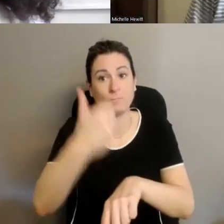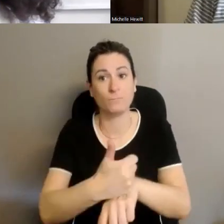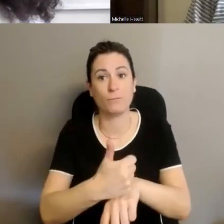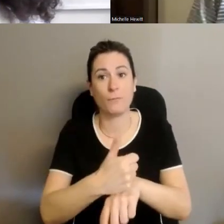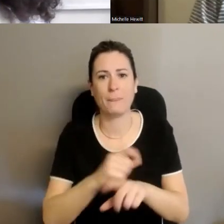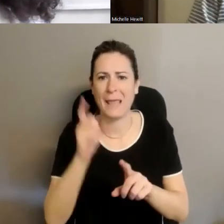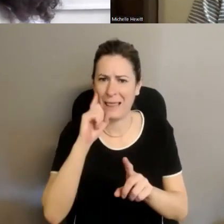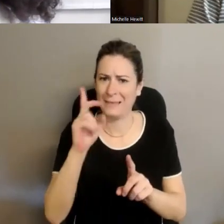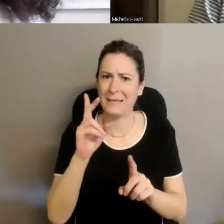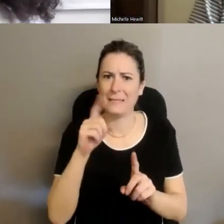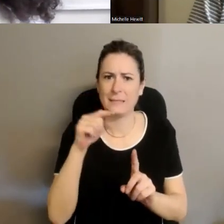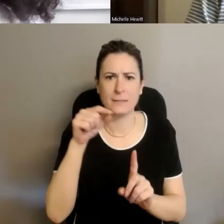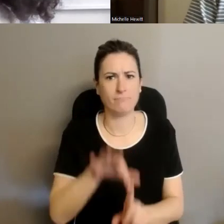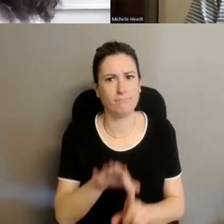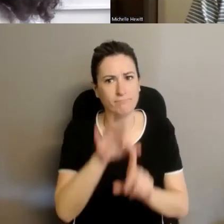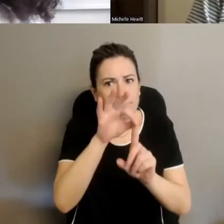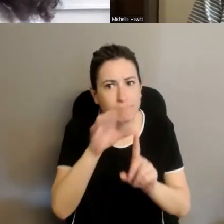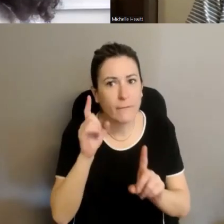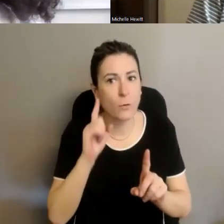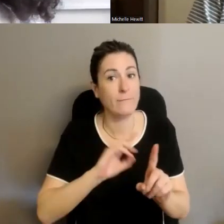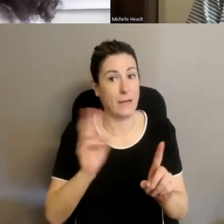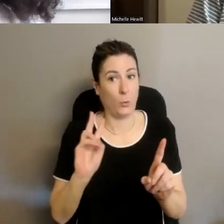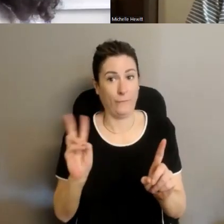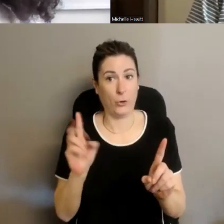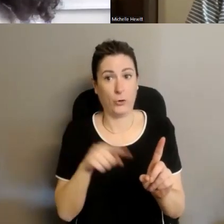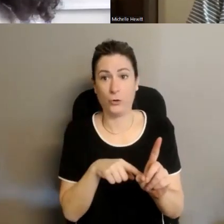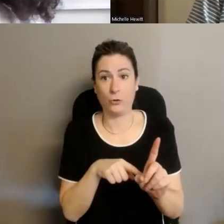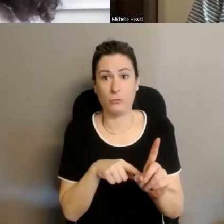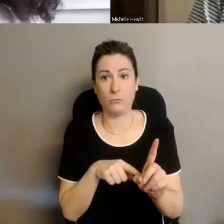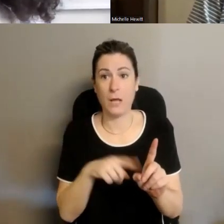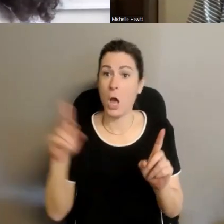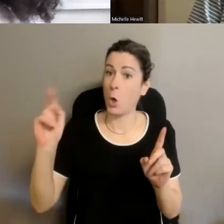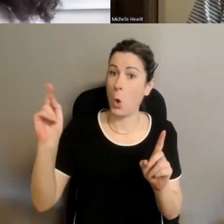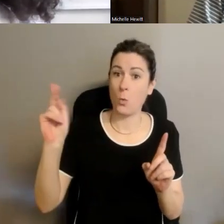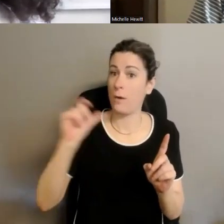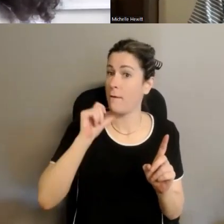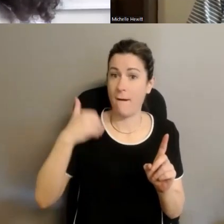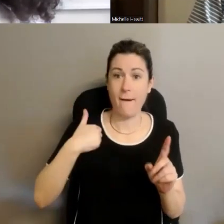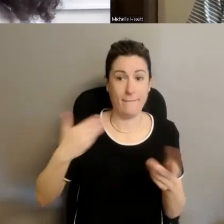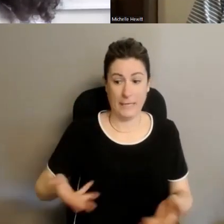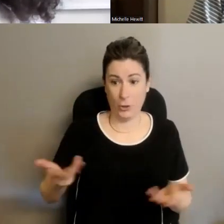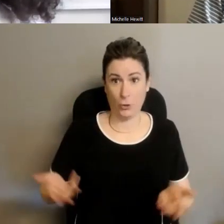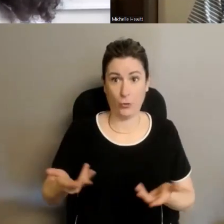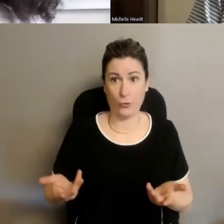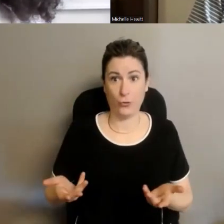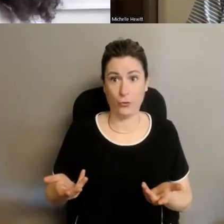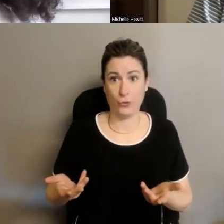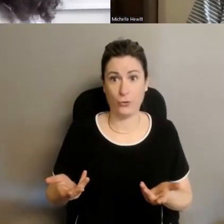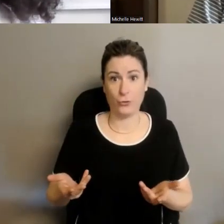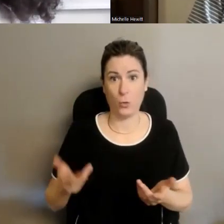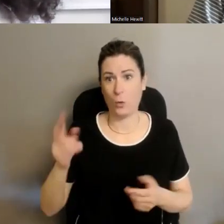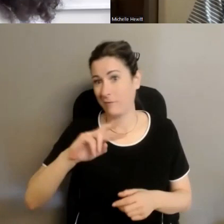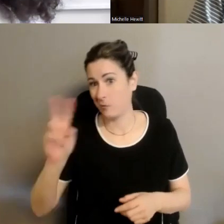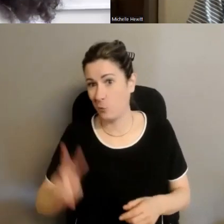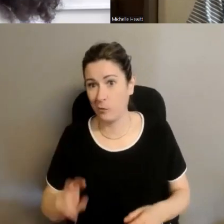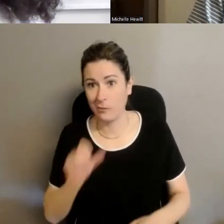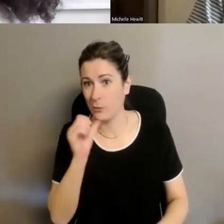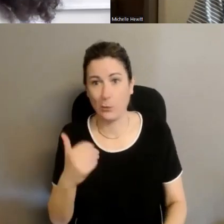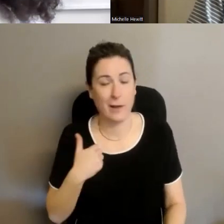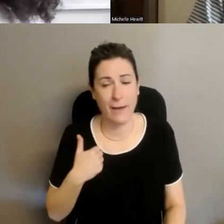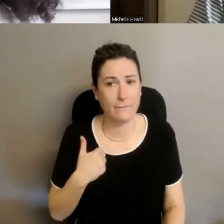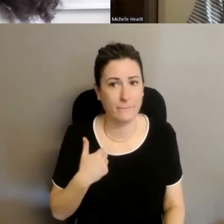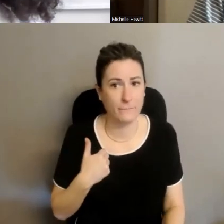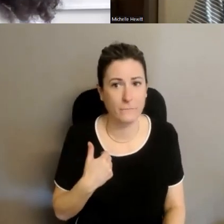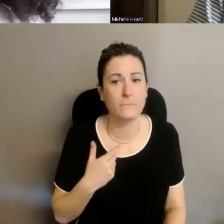Kelowna. It's not elsewhere. I don't think, you know, it's not in Victoria. It's a Metro Vancouver program. And I